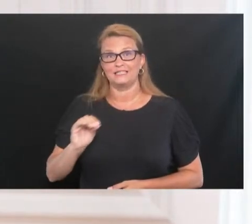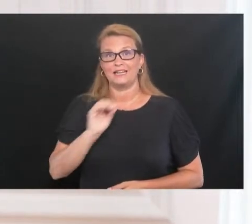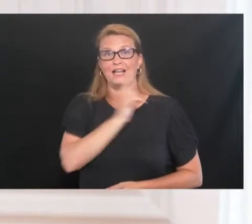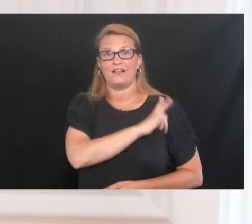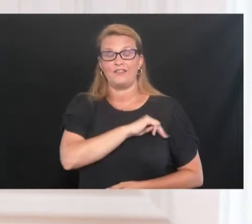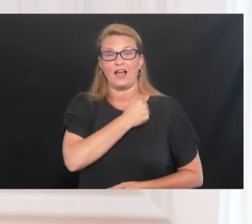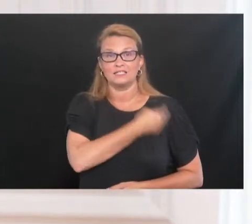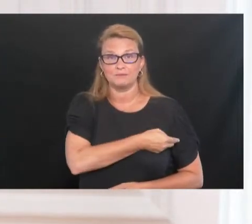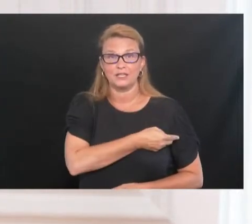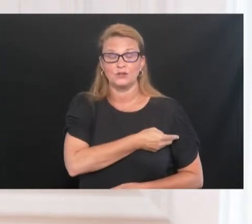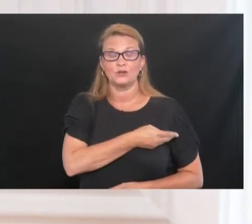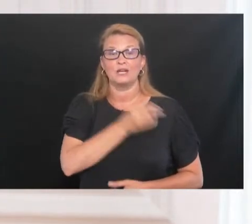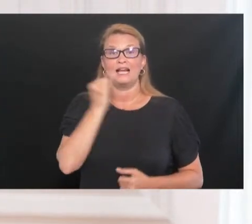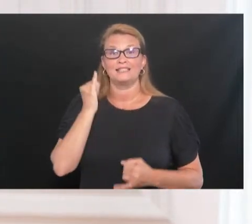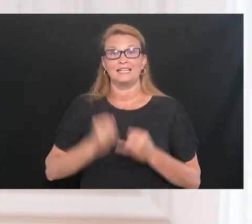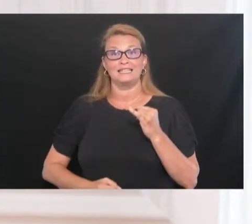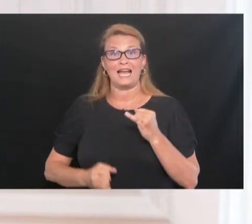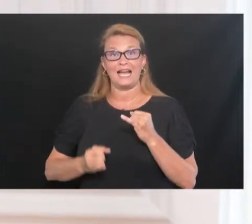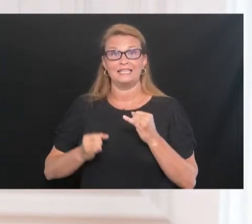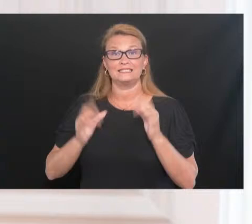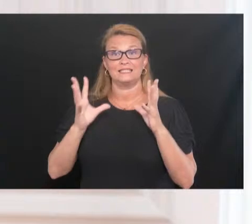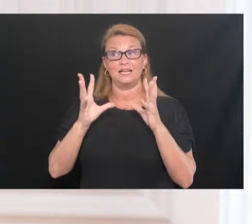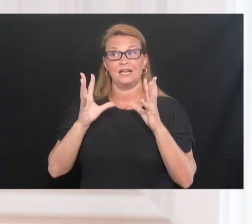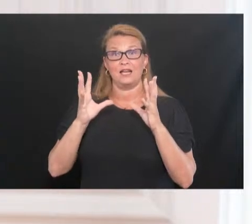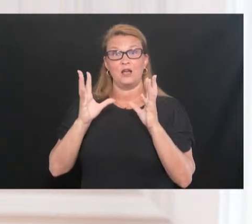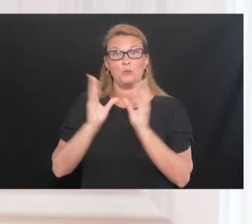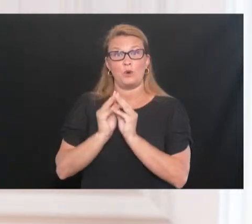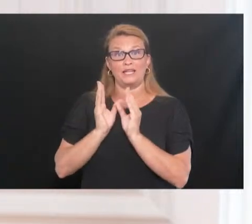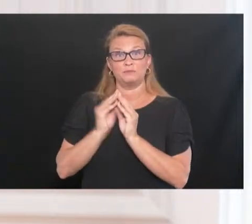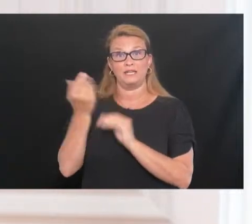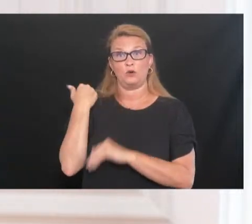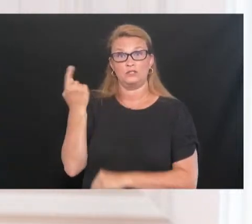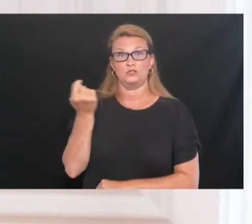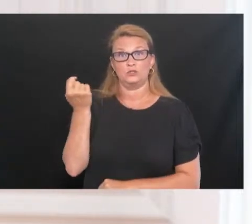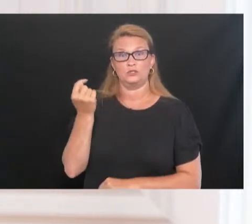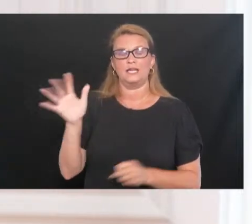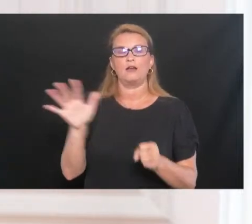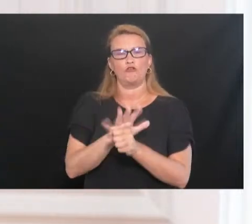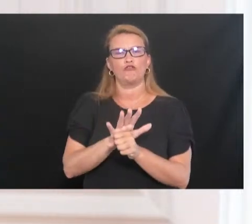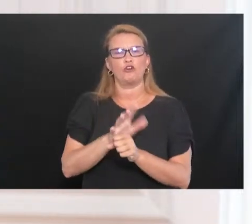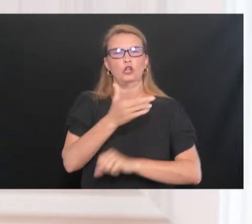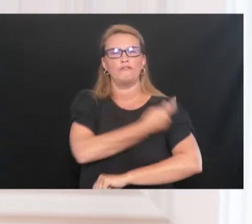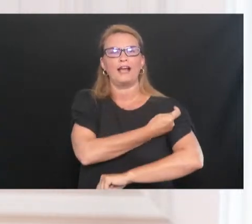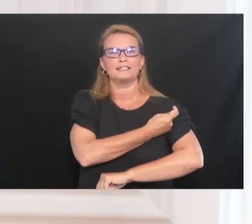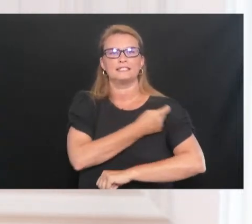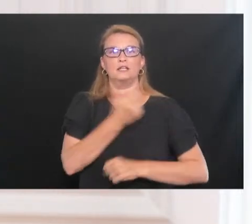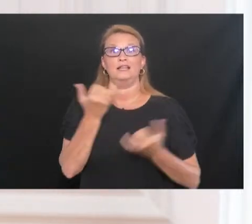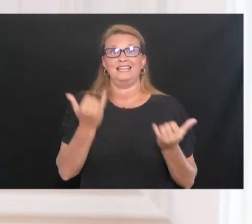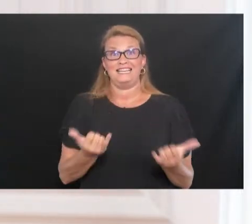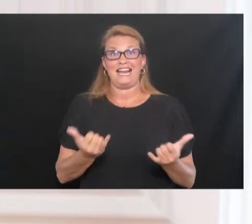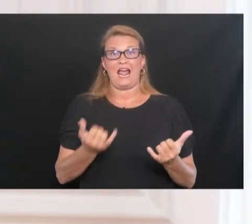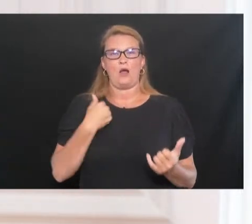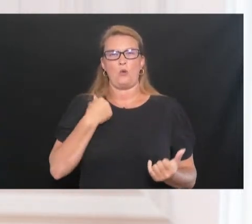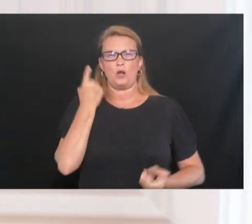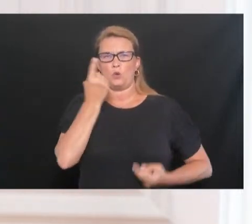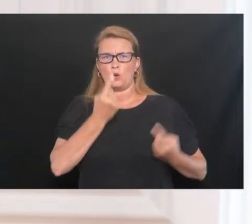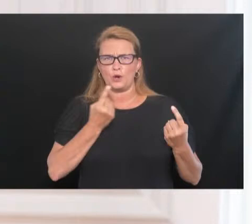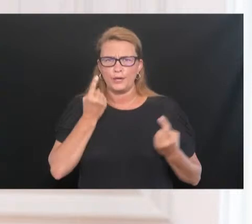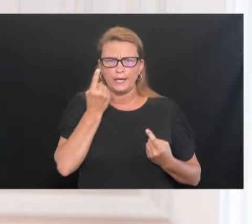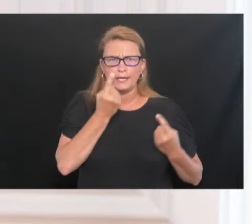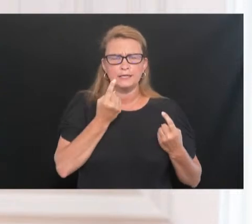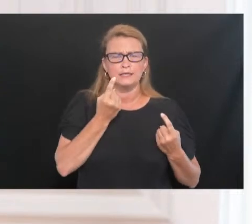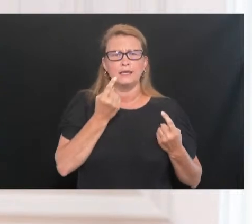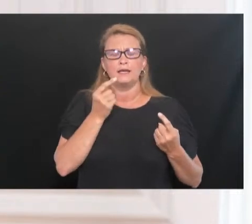hospitals at the last press brief we did being fully vaccinated in West Virginia. So we are worried, as the governor has said,